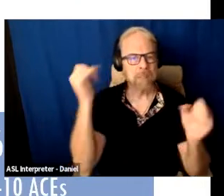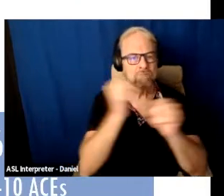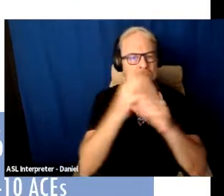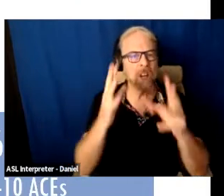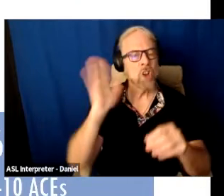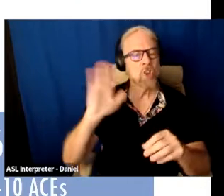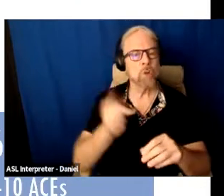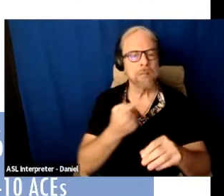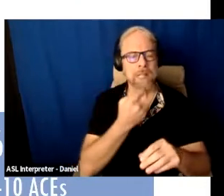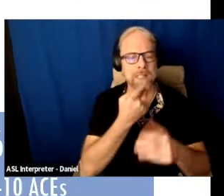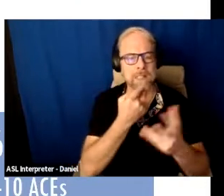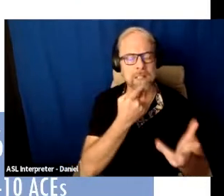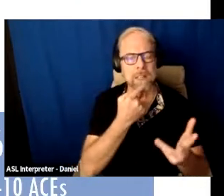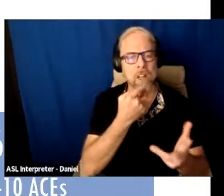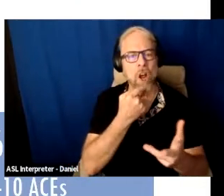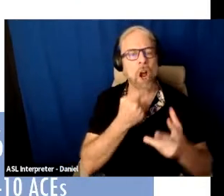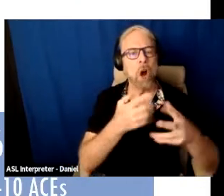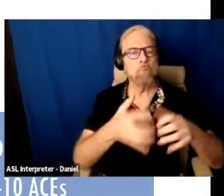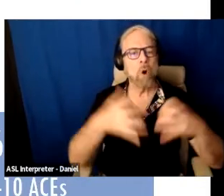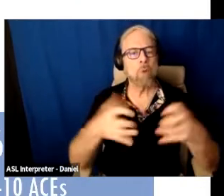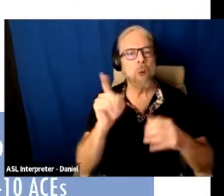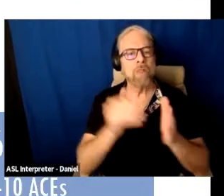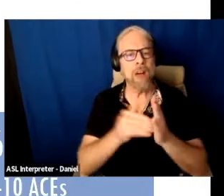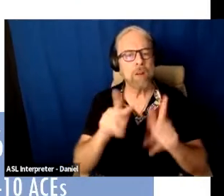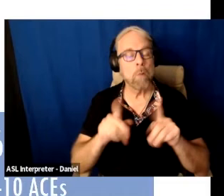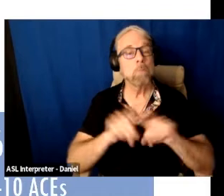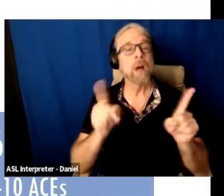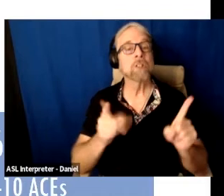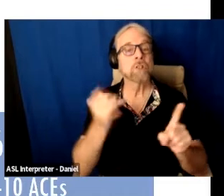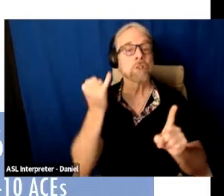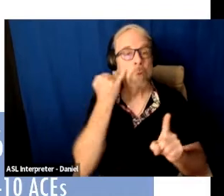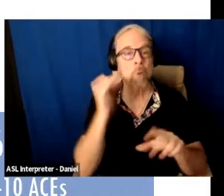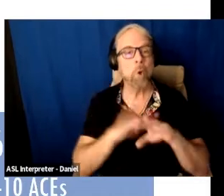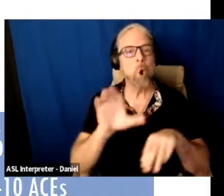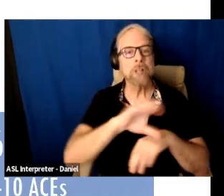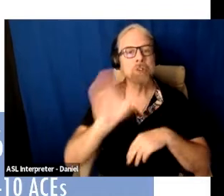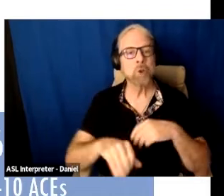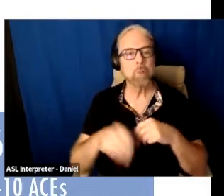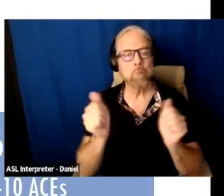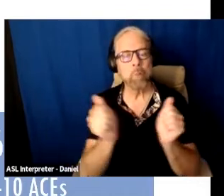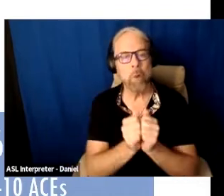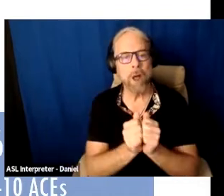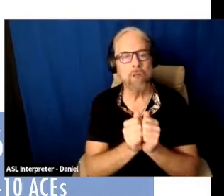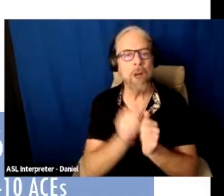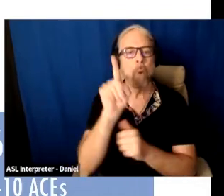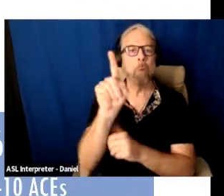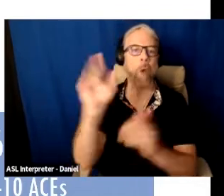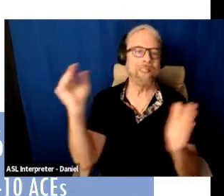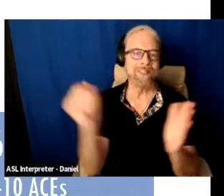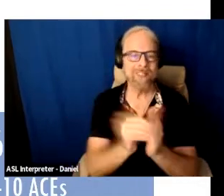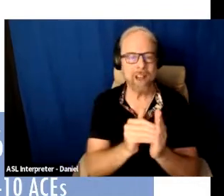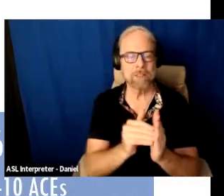say a ballroom full of 1,000 people, but if we imagined that we were on a Zoom platform with 1,000